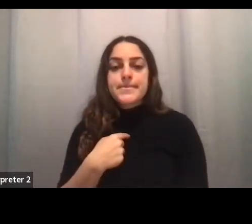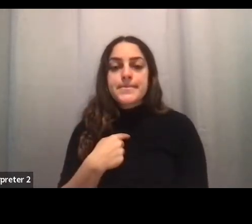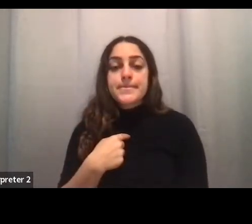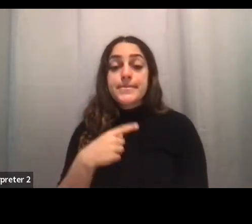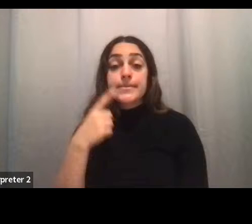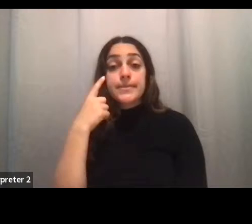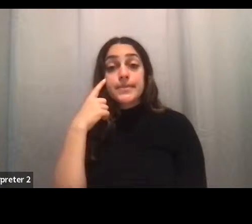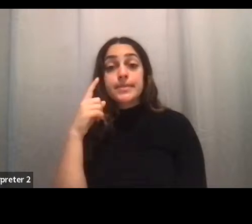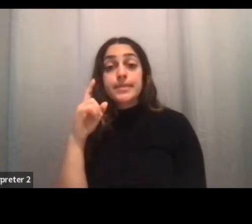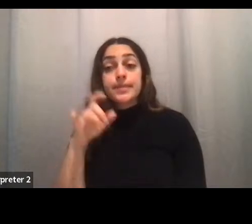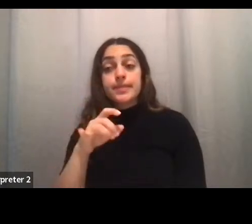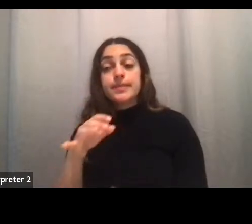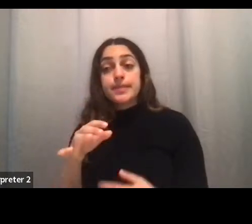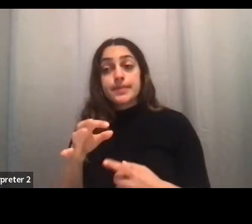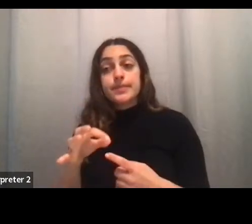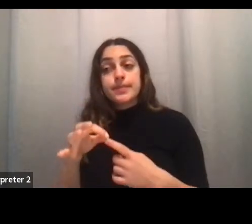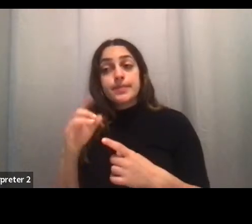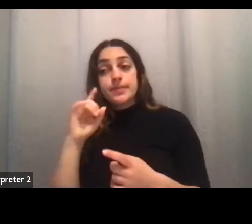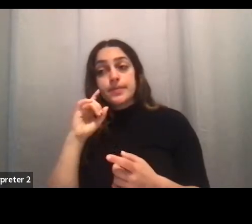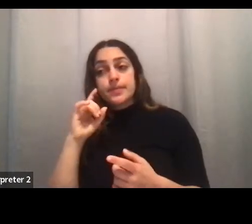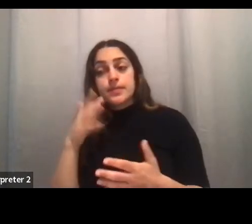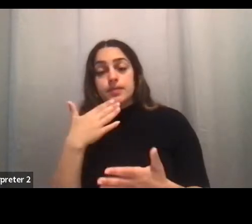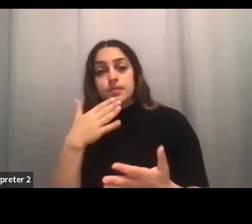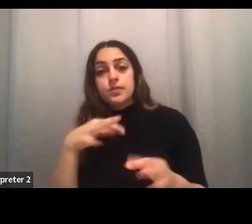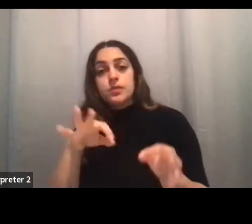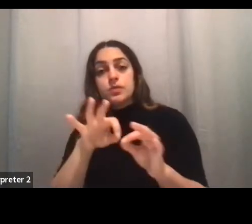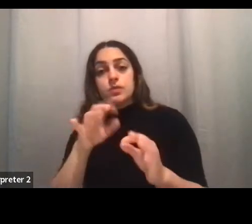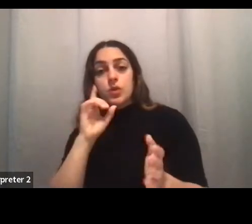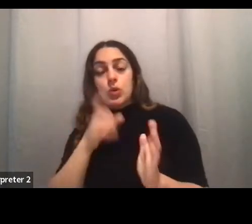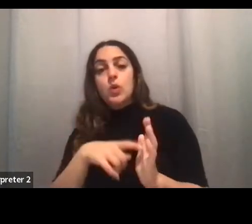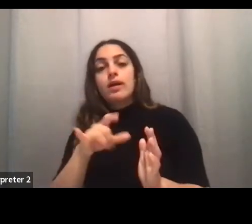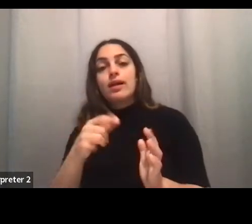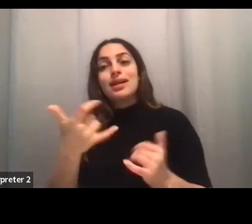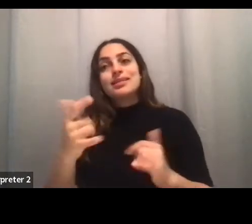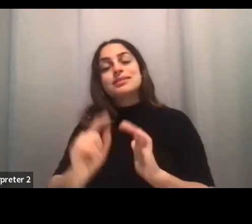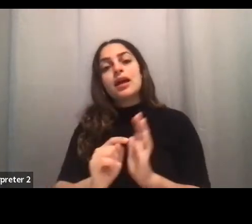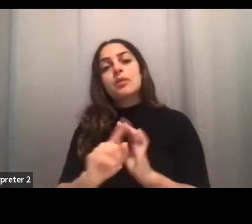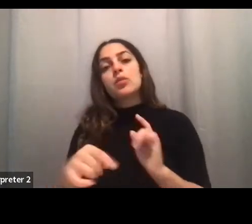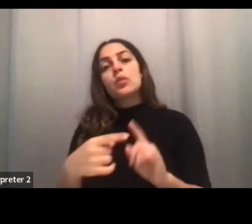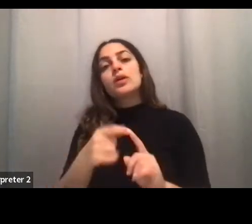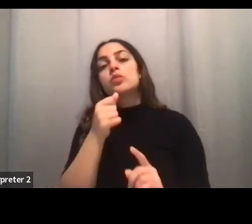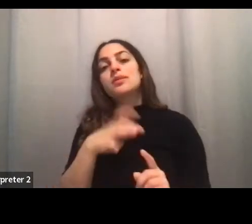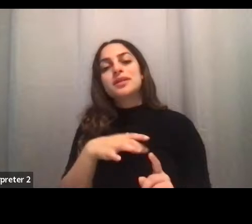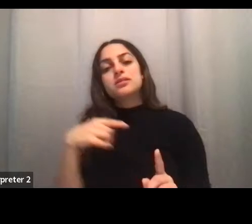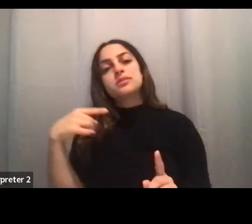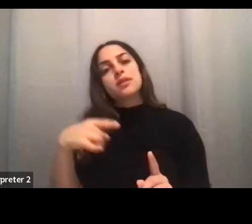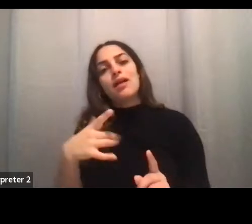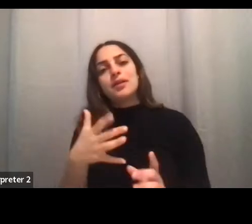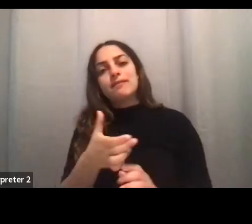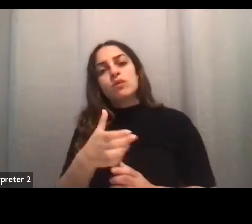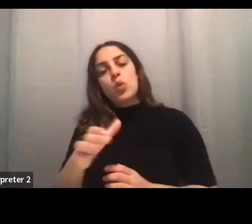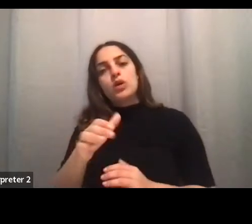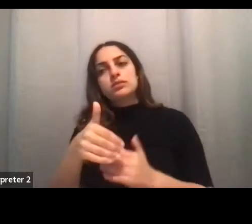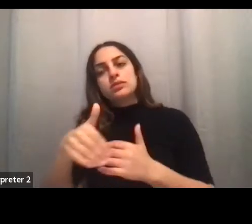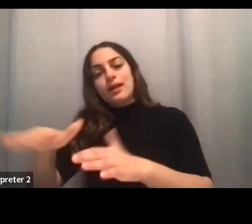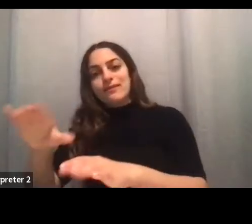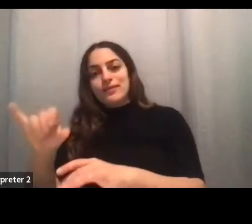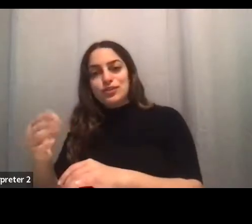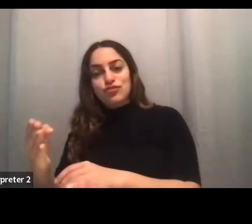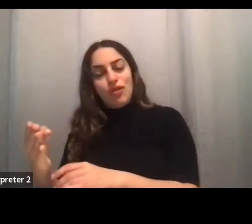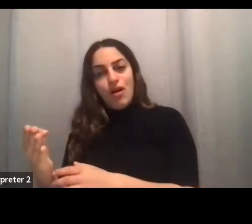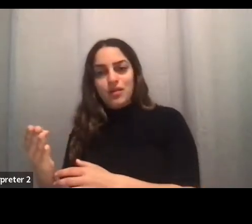noteworthy at a time when women in particular have been forced out of the job market by the circumstances of